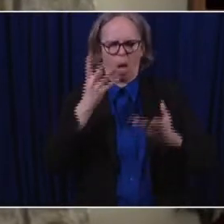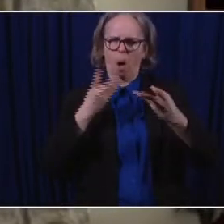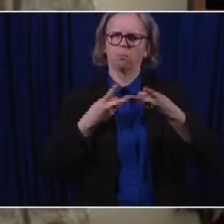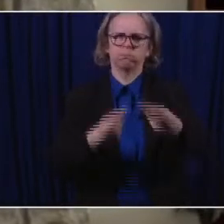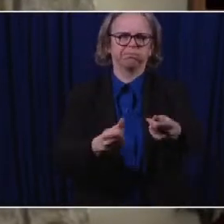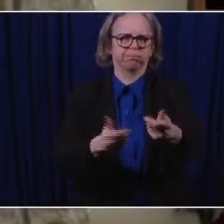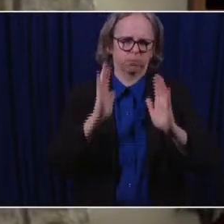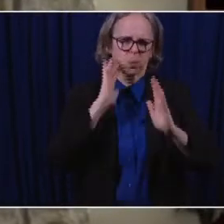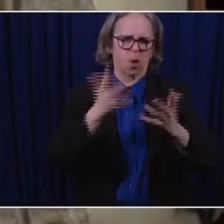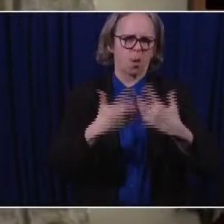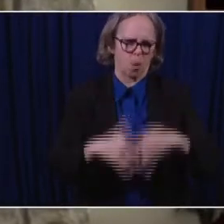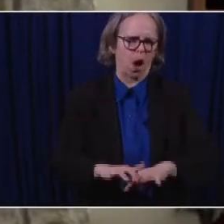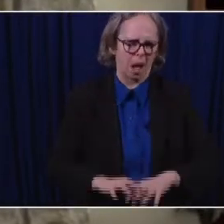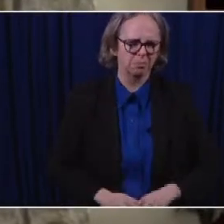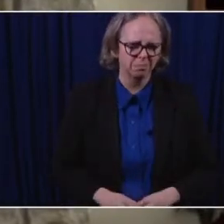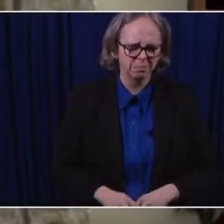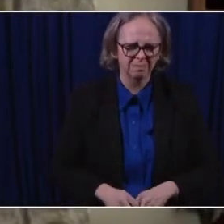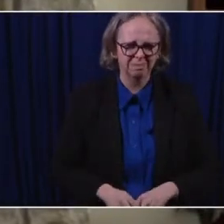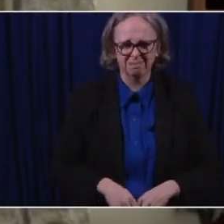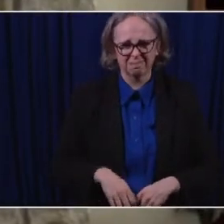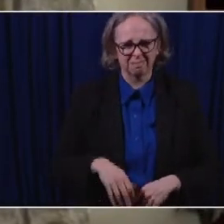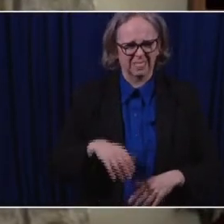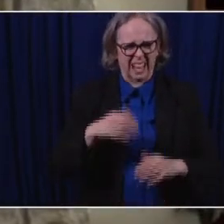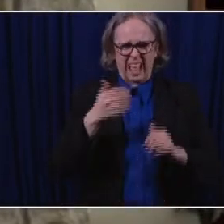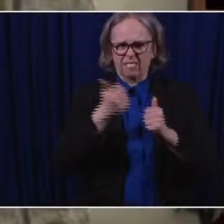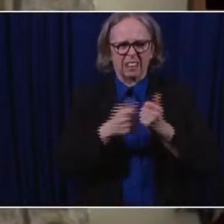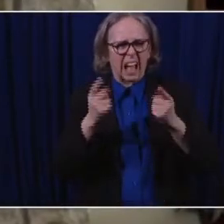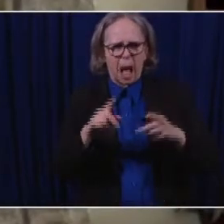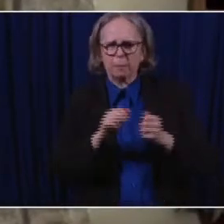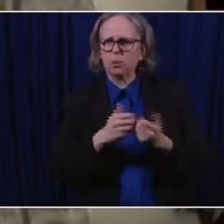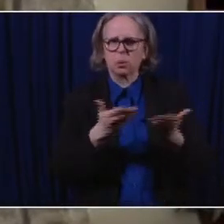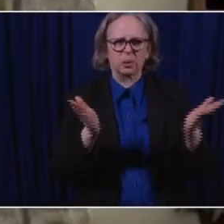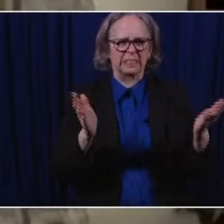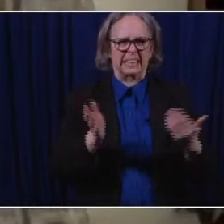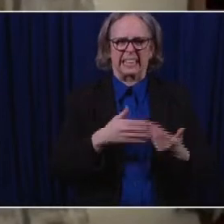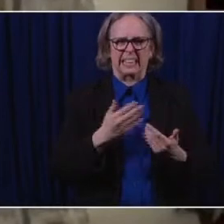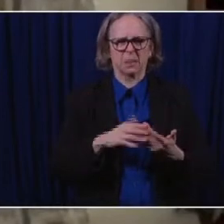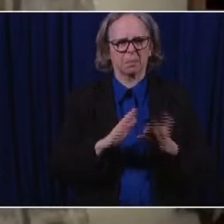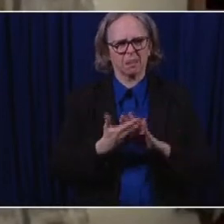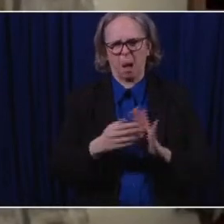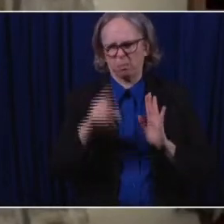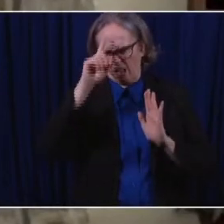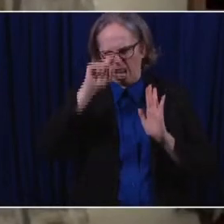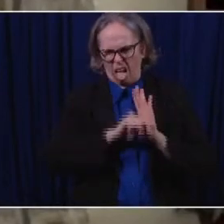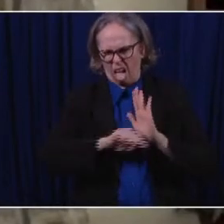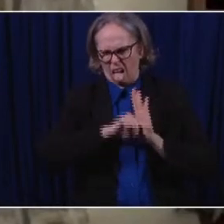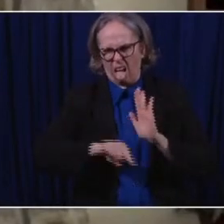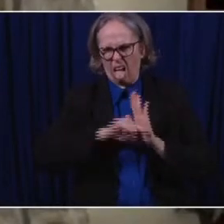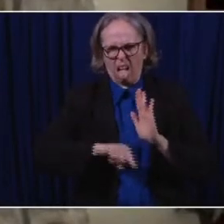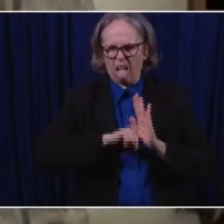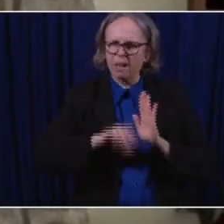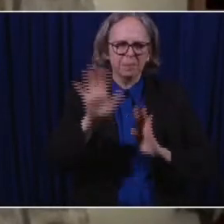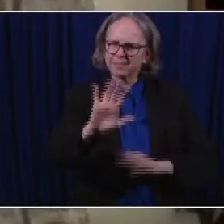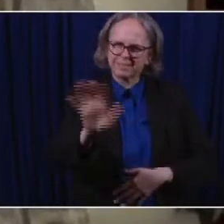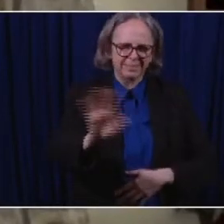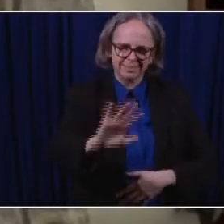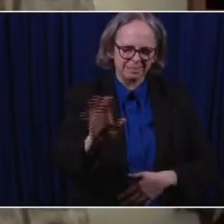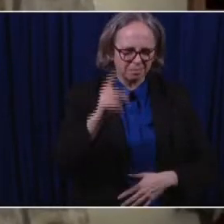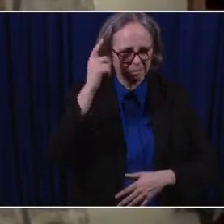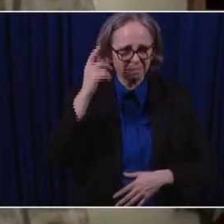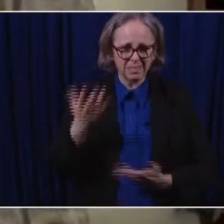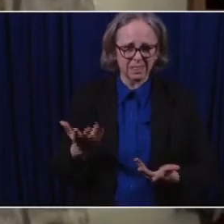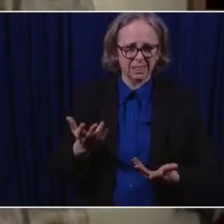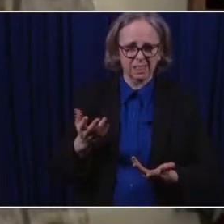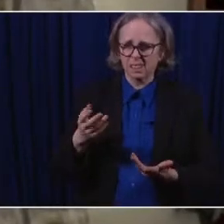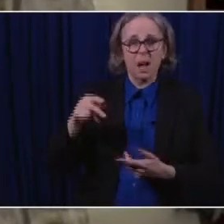easy not to be optimistic. But what Pfizer told us doubling by March, into March. At some point in March,